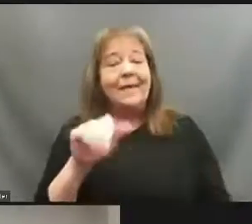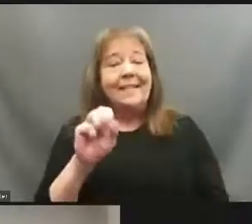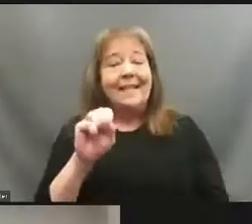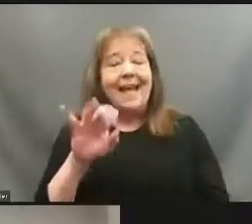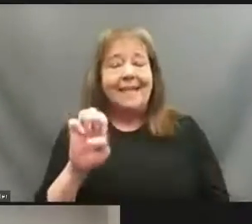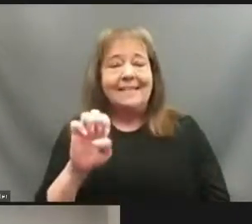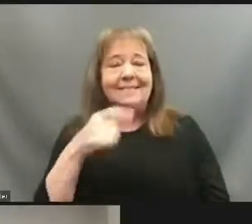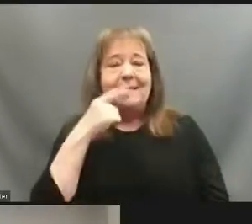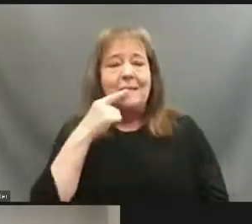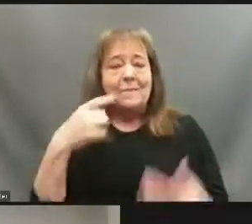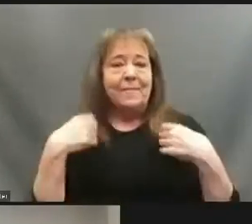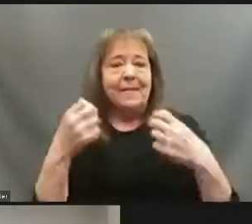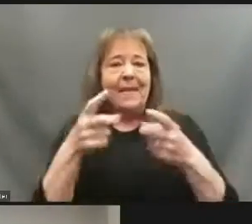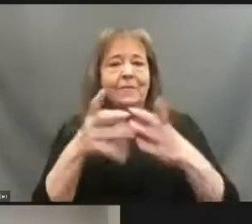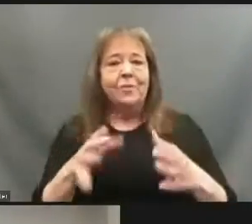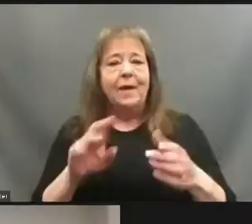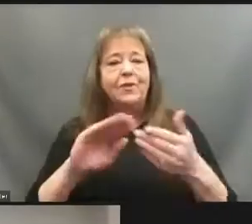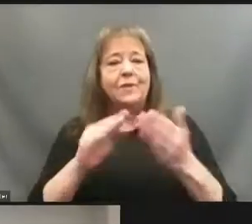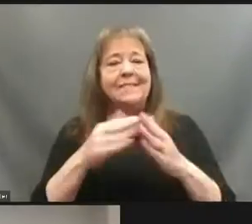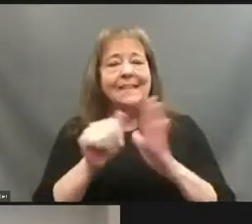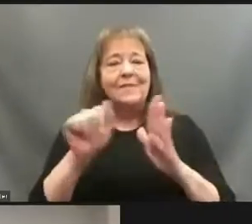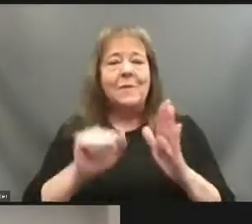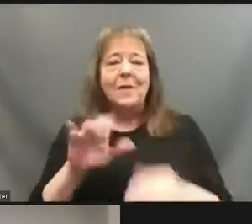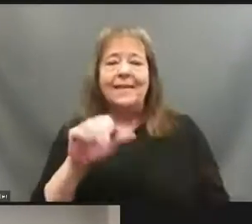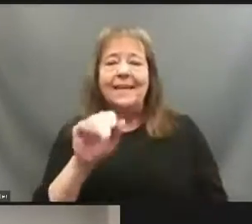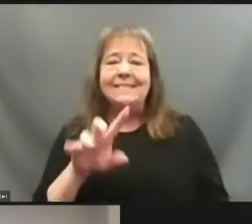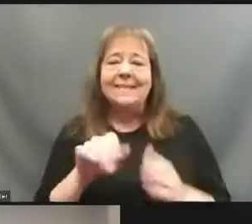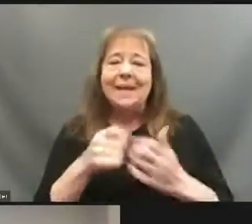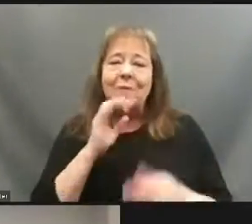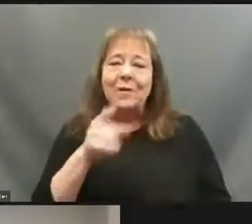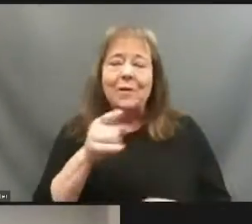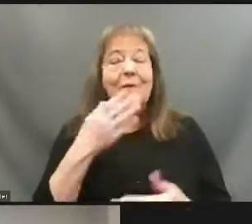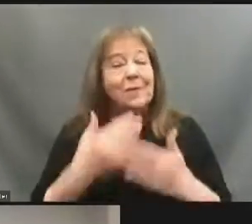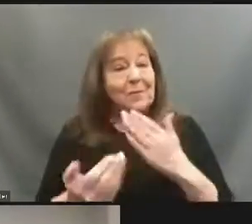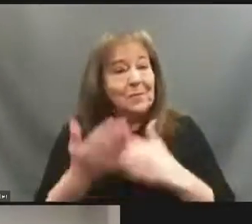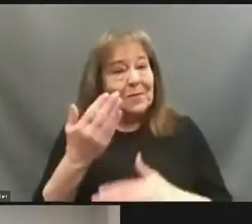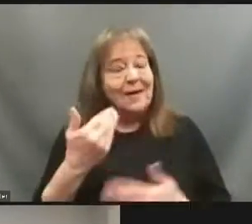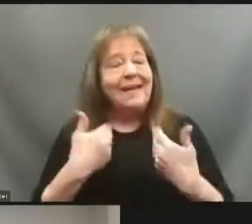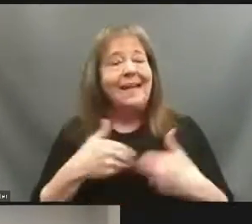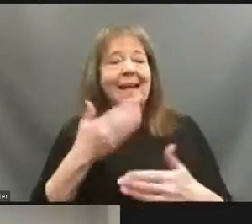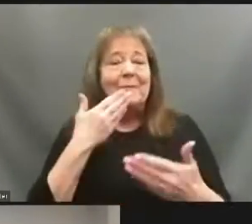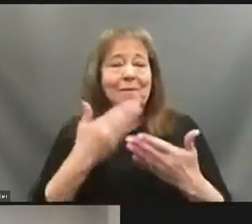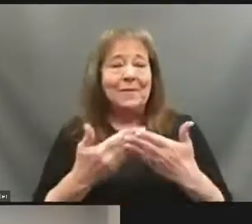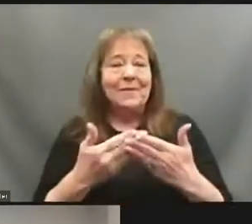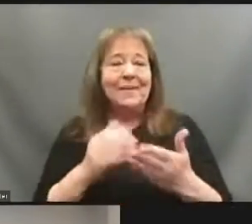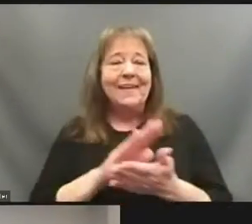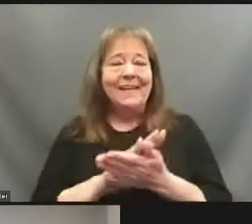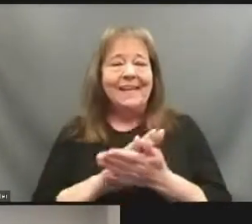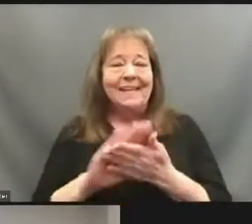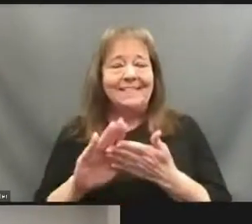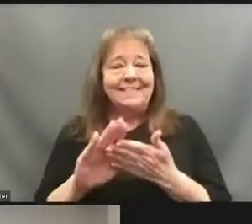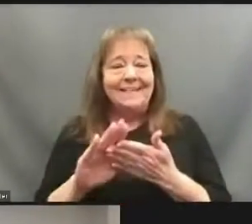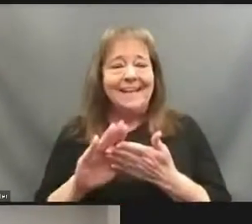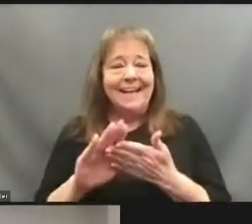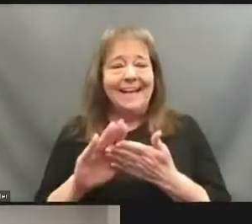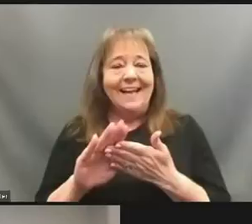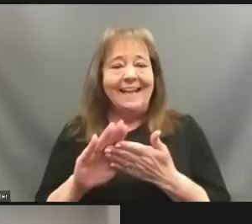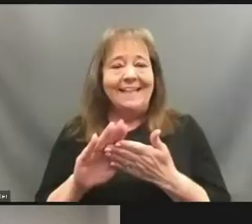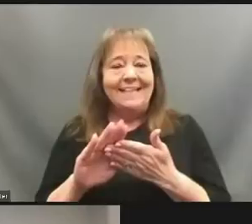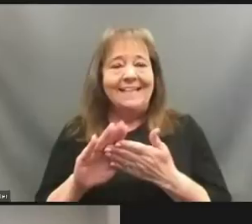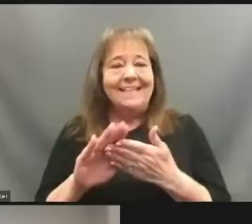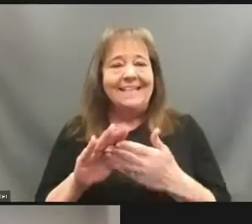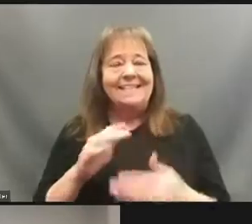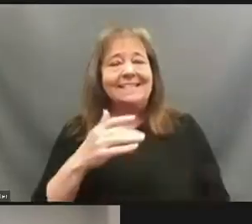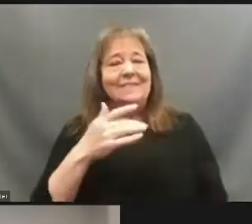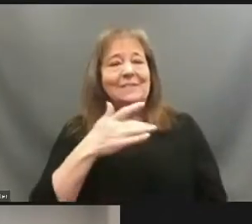Public Health Director for the City of Amarillo. Casey, how are you? Good morning. I'm good. It's nice to start to be